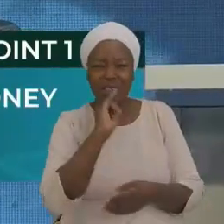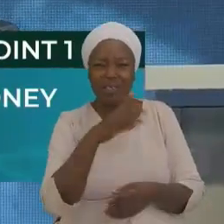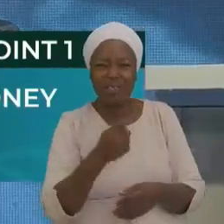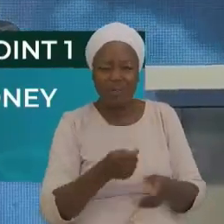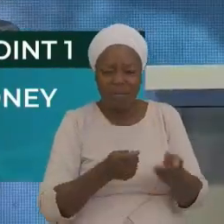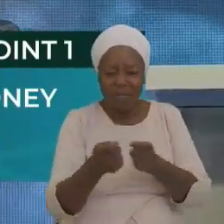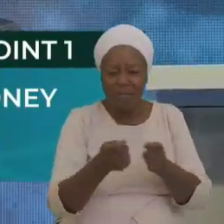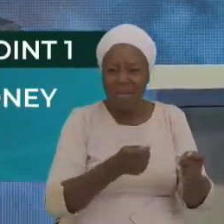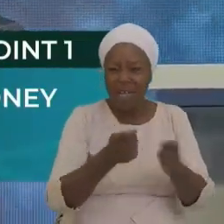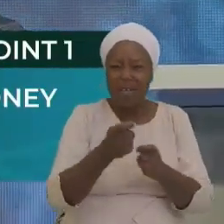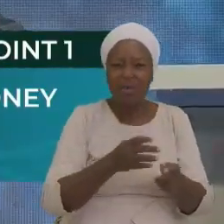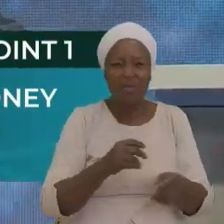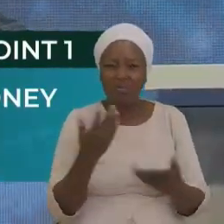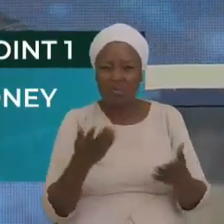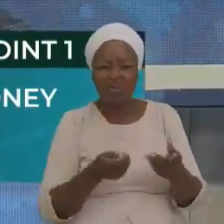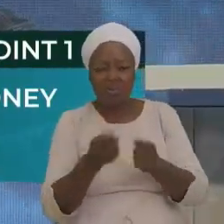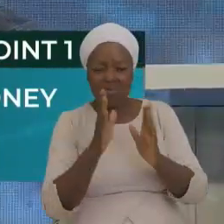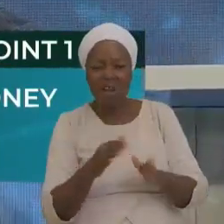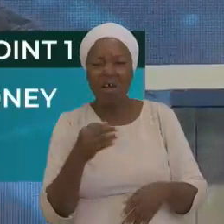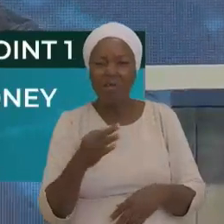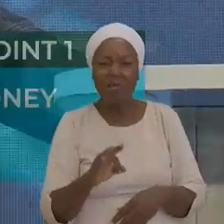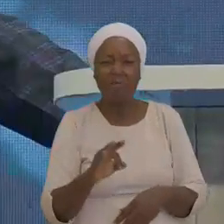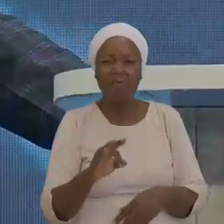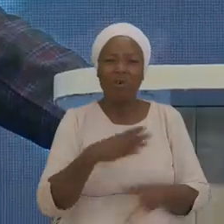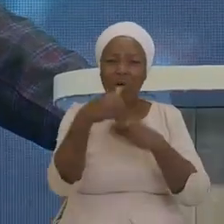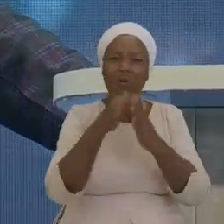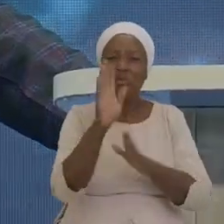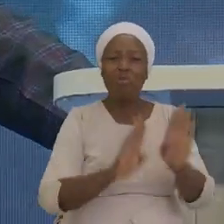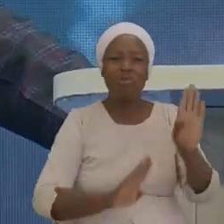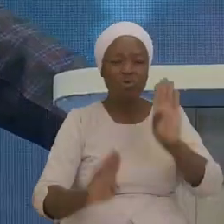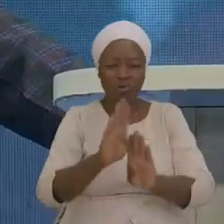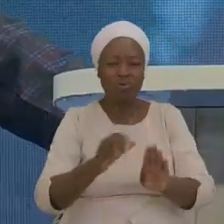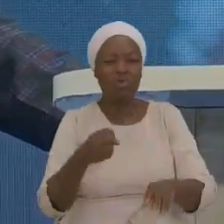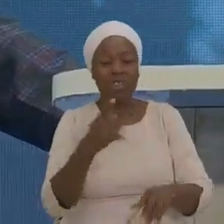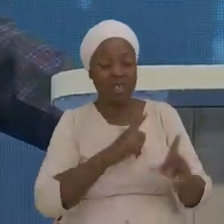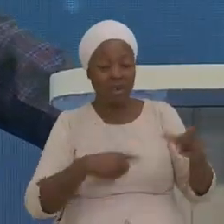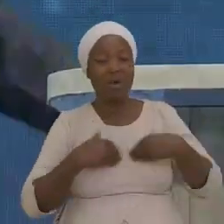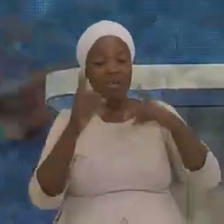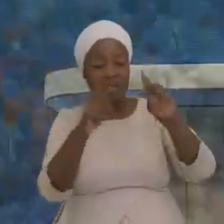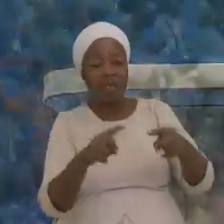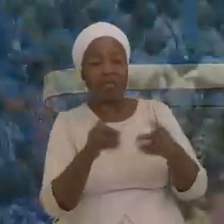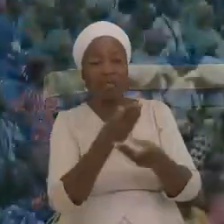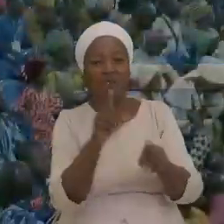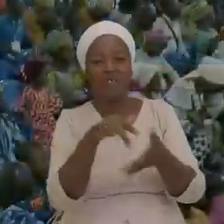management director of all your troubles. The Lord has come to deliver you.